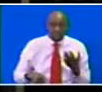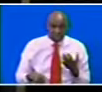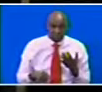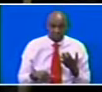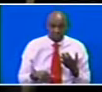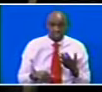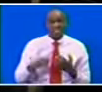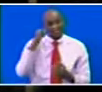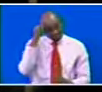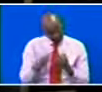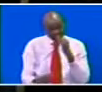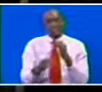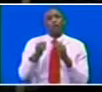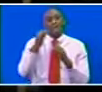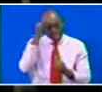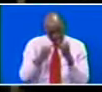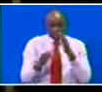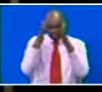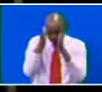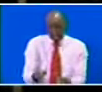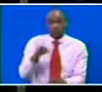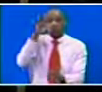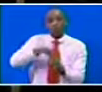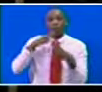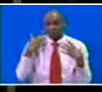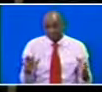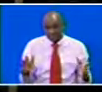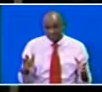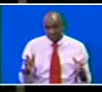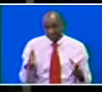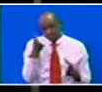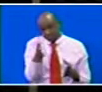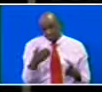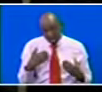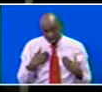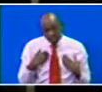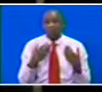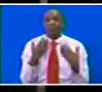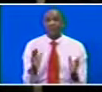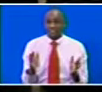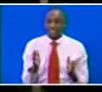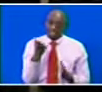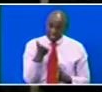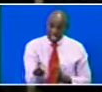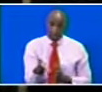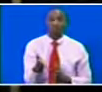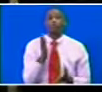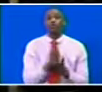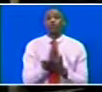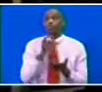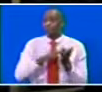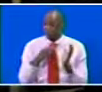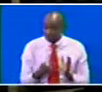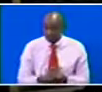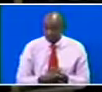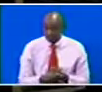man to have cast his vote did that at about 8 p.m., just roughly an hour ago. So that technically means